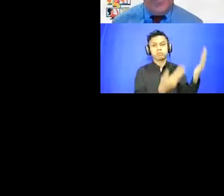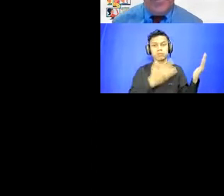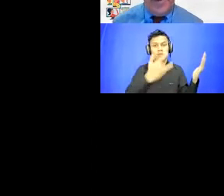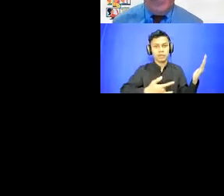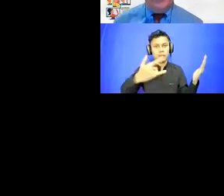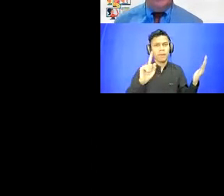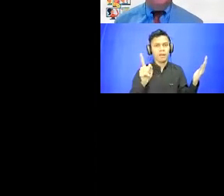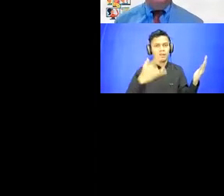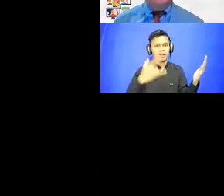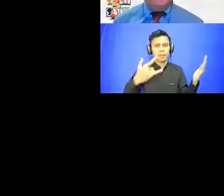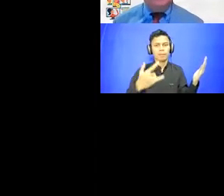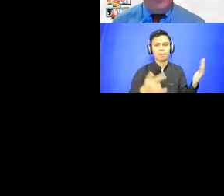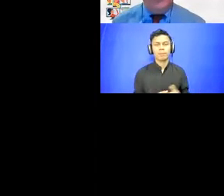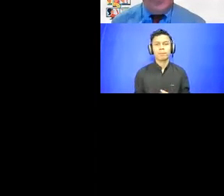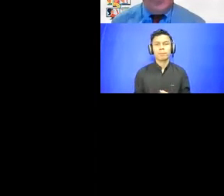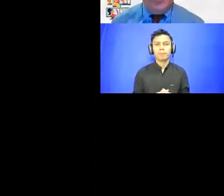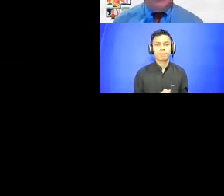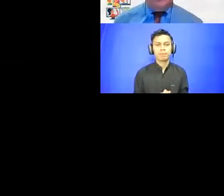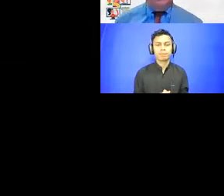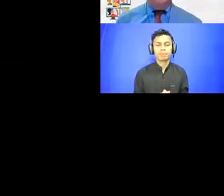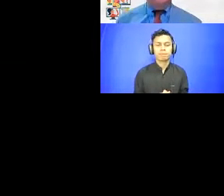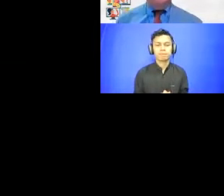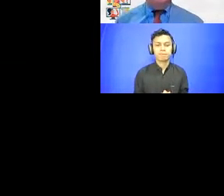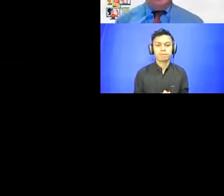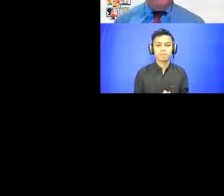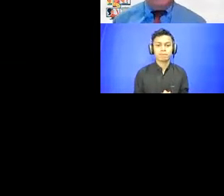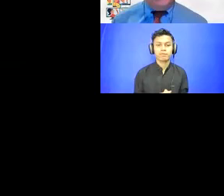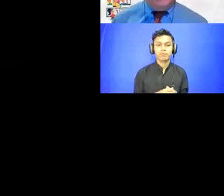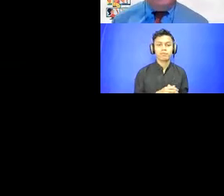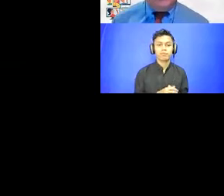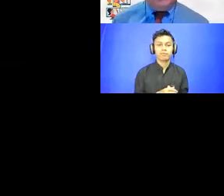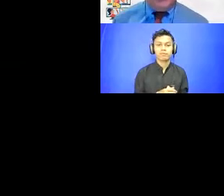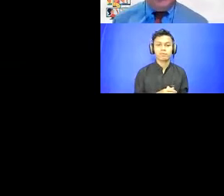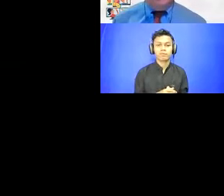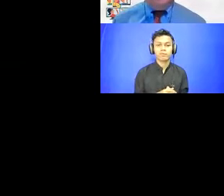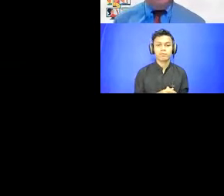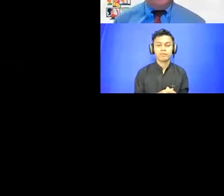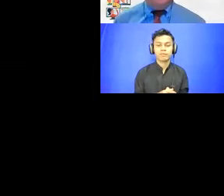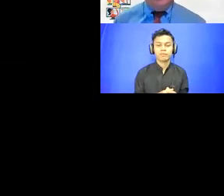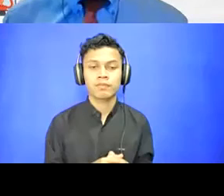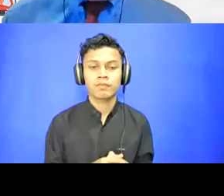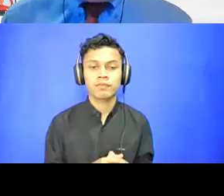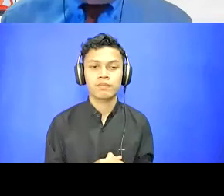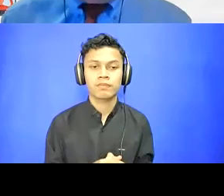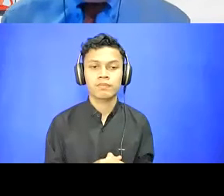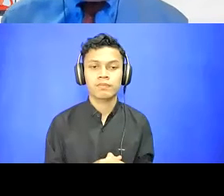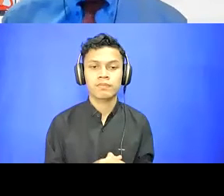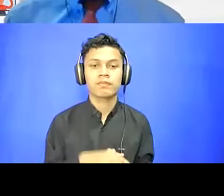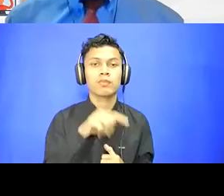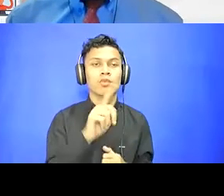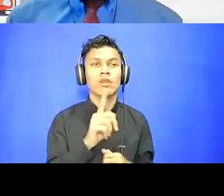Informed consent related to the use of technology. Privacy and confidentiality related to the use of